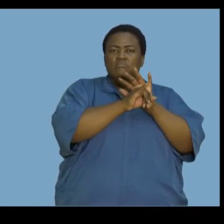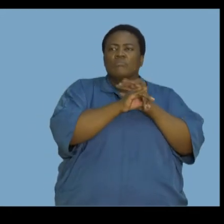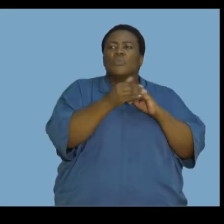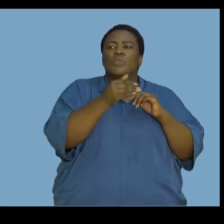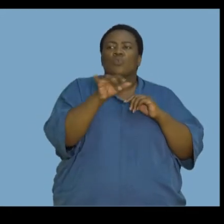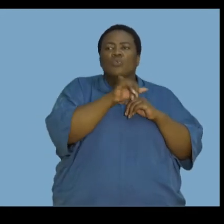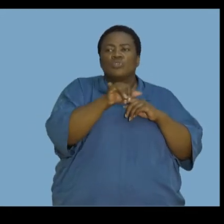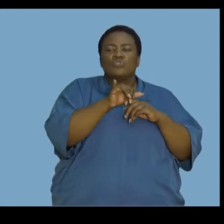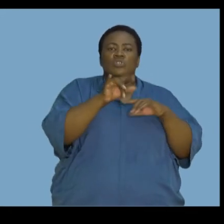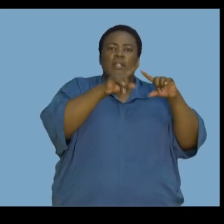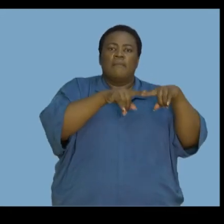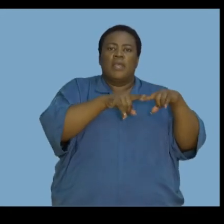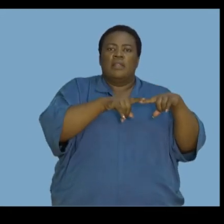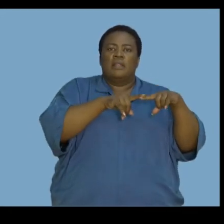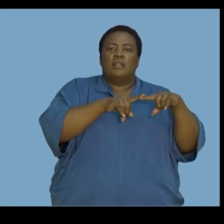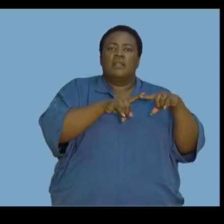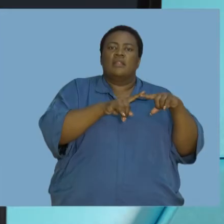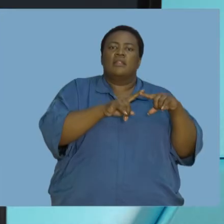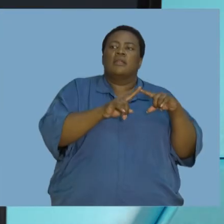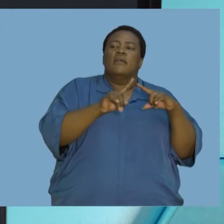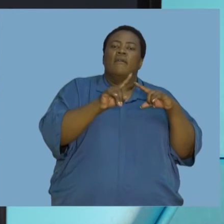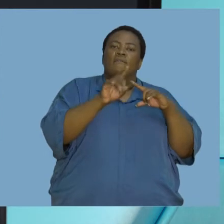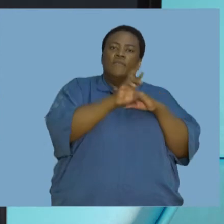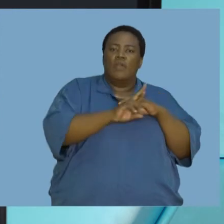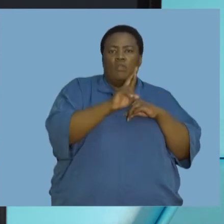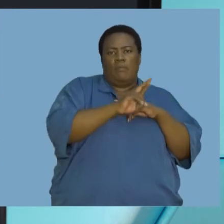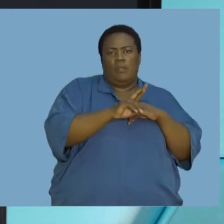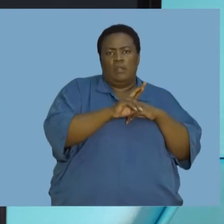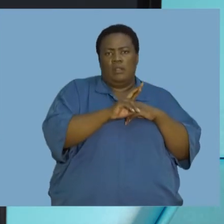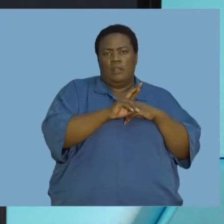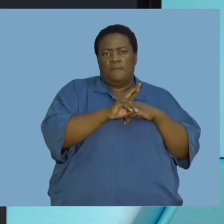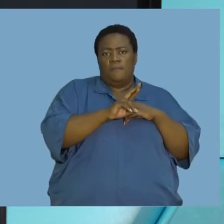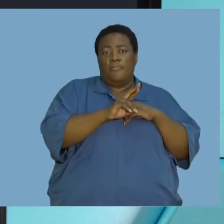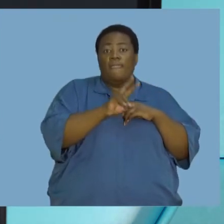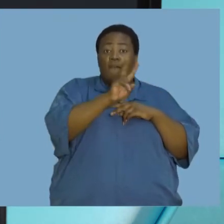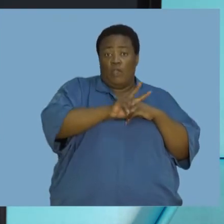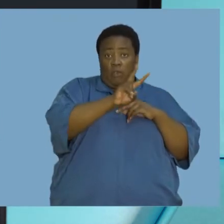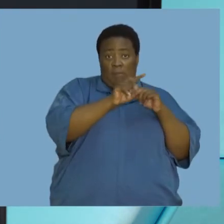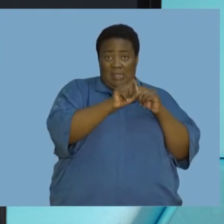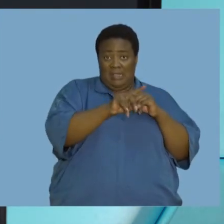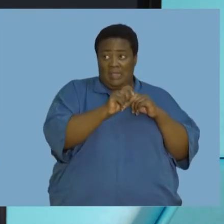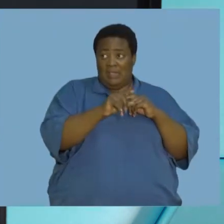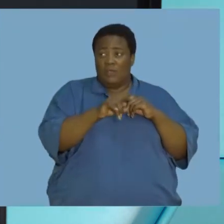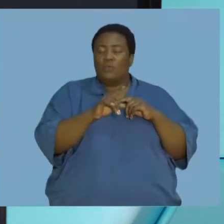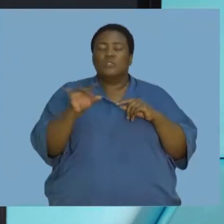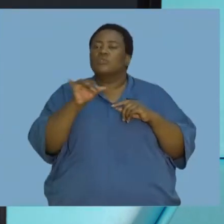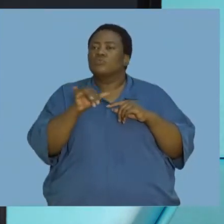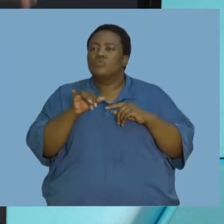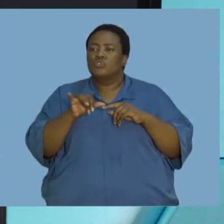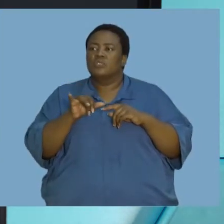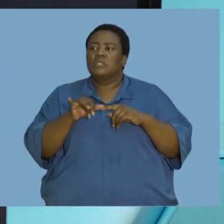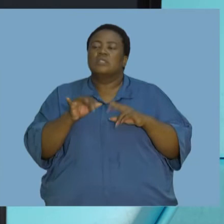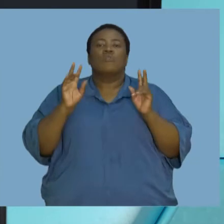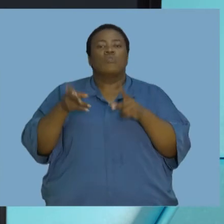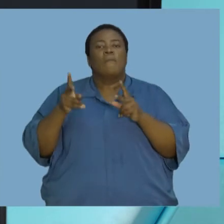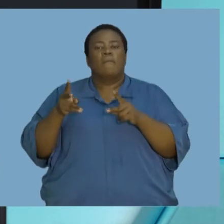measured that helps us to draw a conclusion or to collect data? And clearly in this investigation, it was the average amount